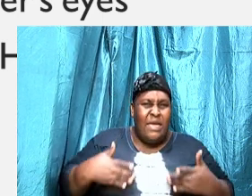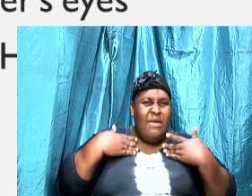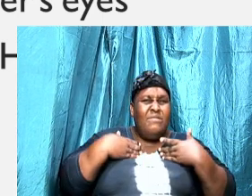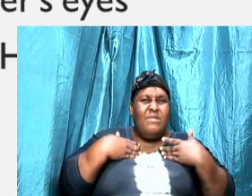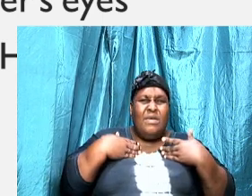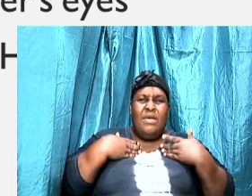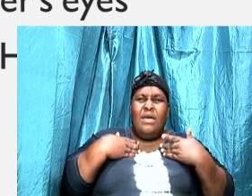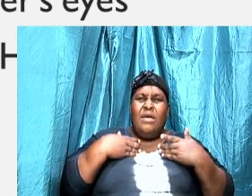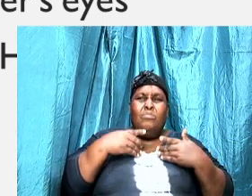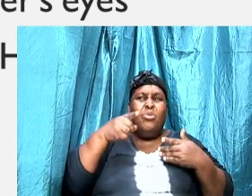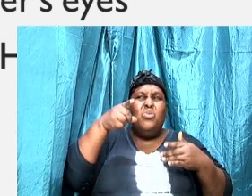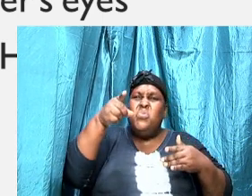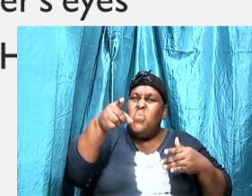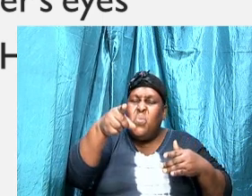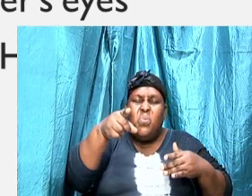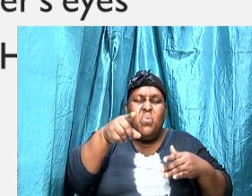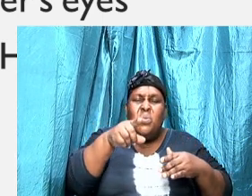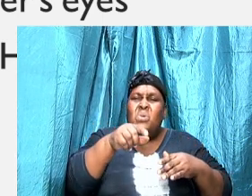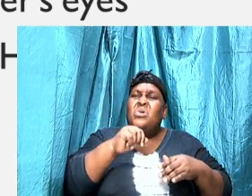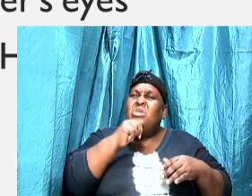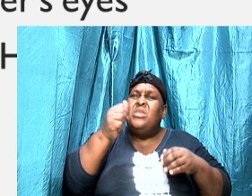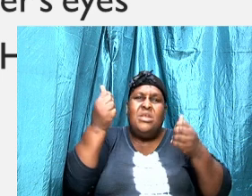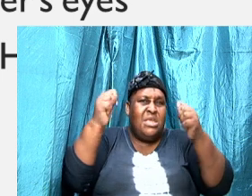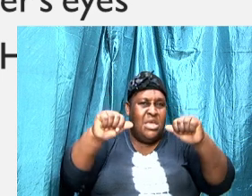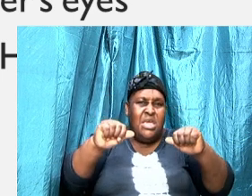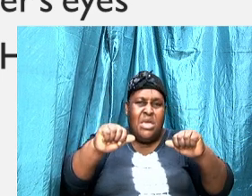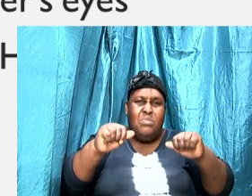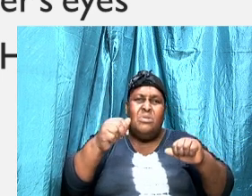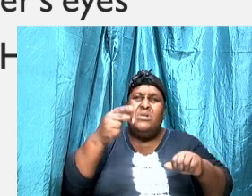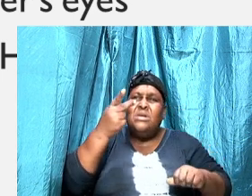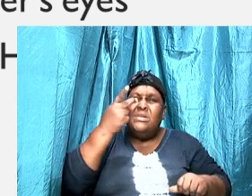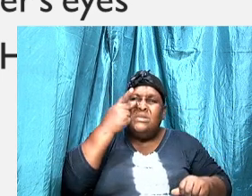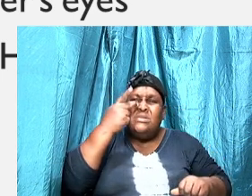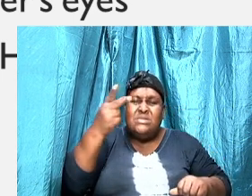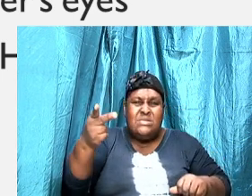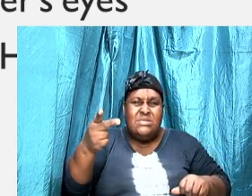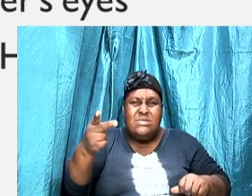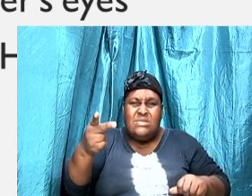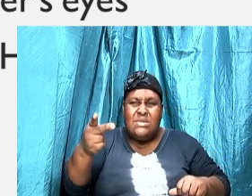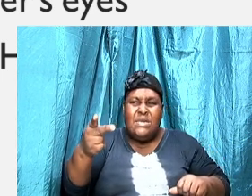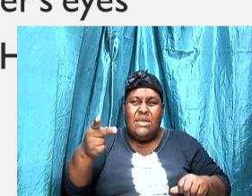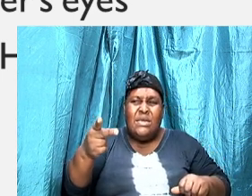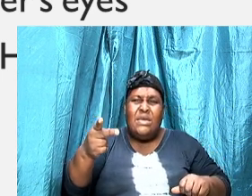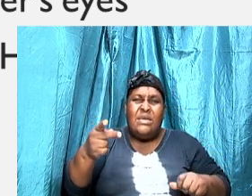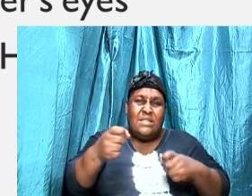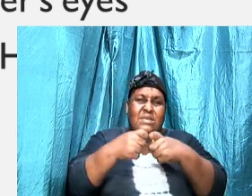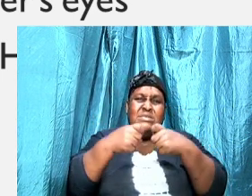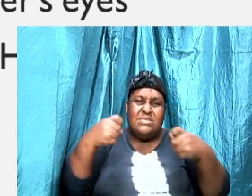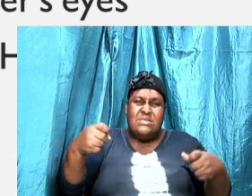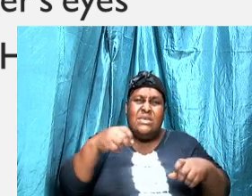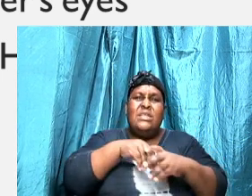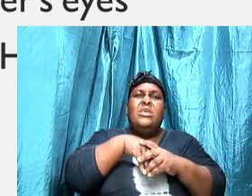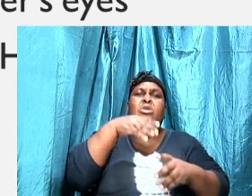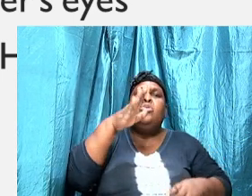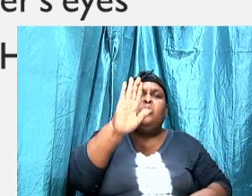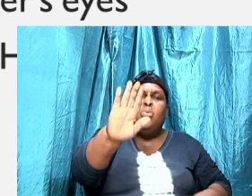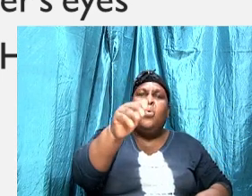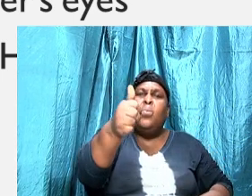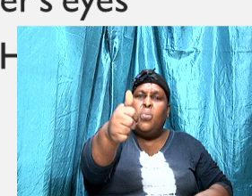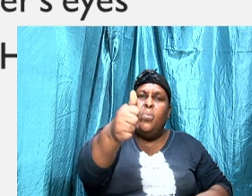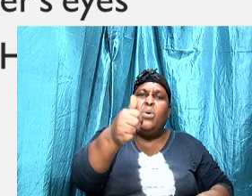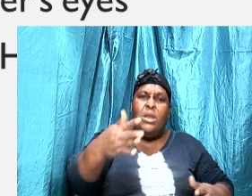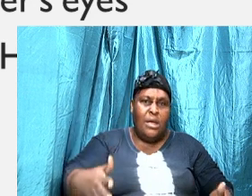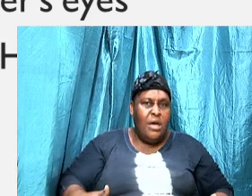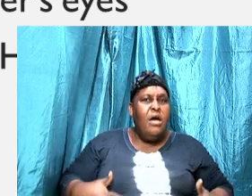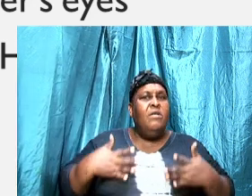eye, but you are not able to see the beam that is in thine own eyes.